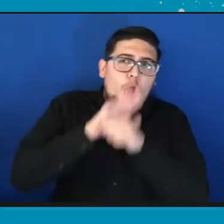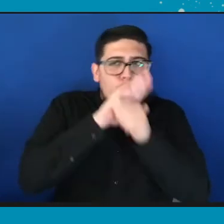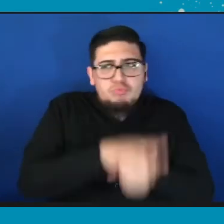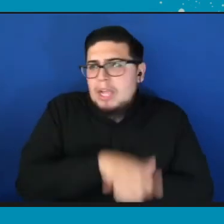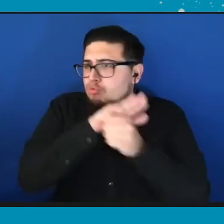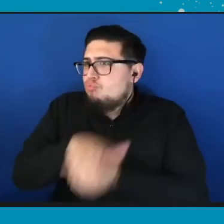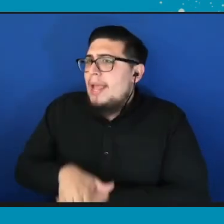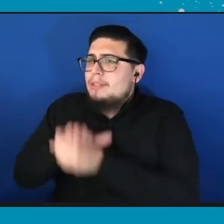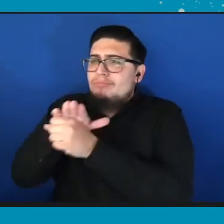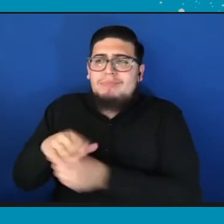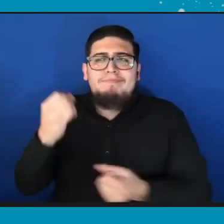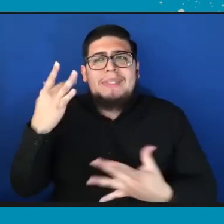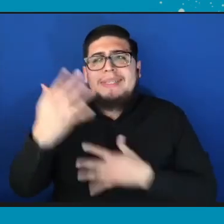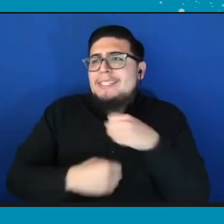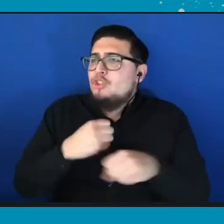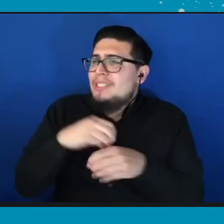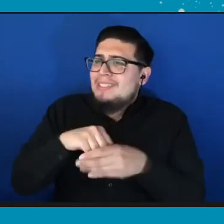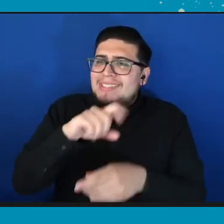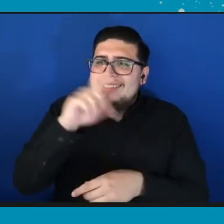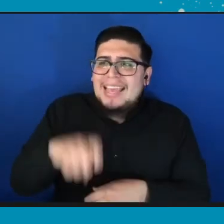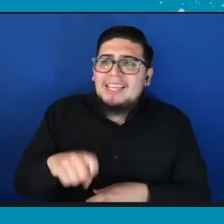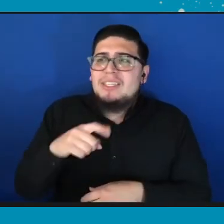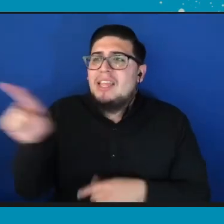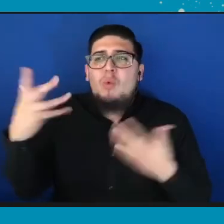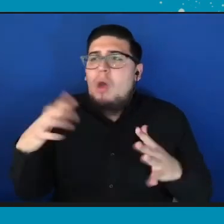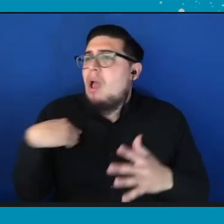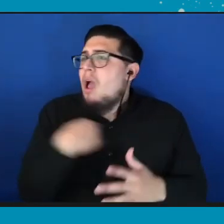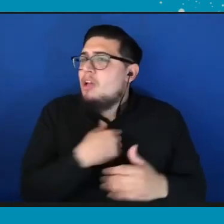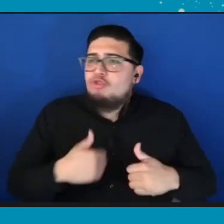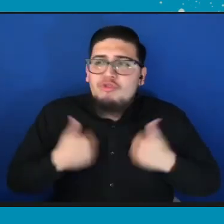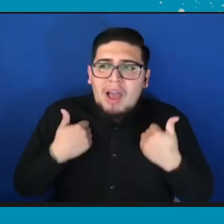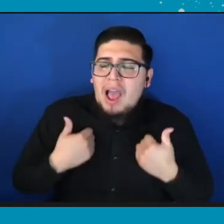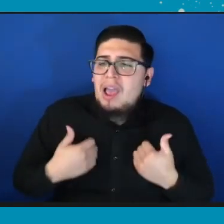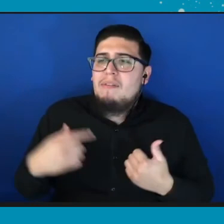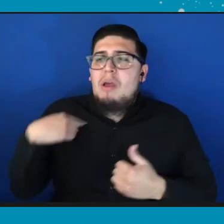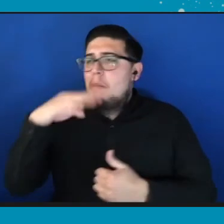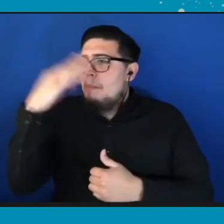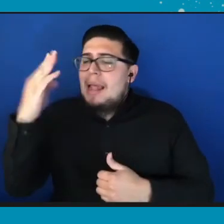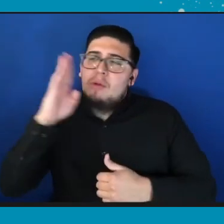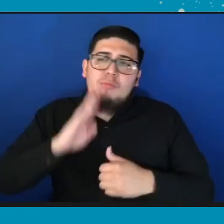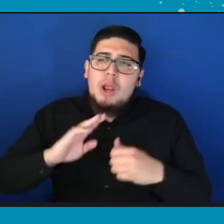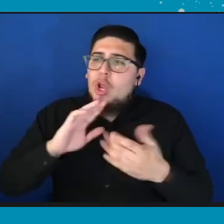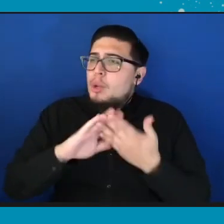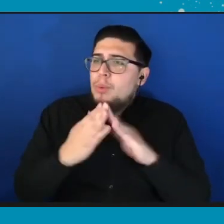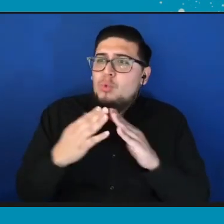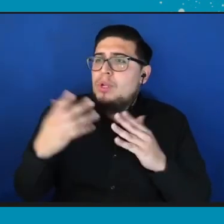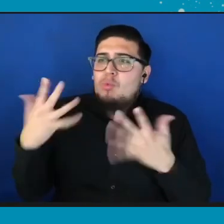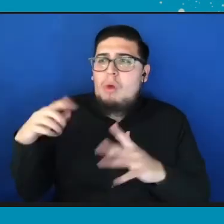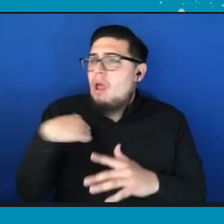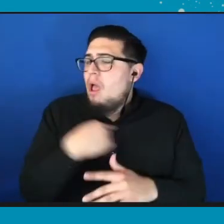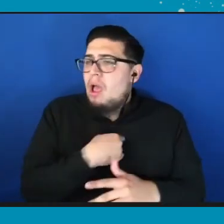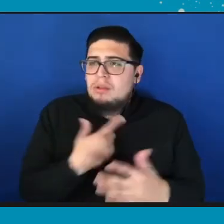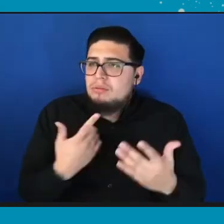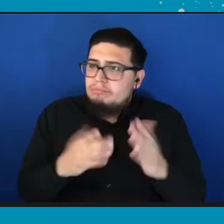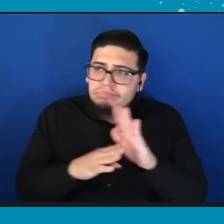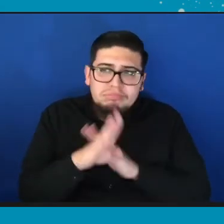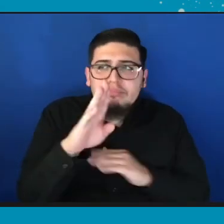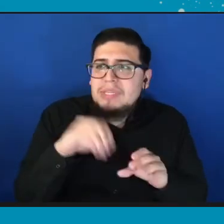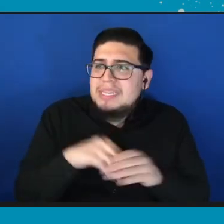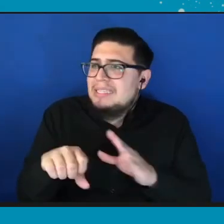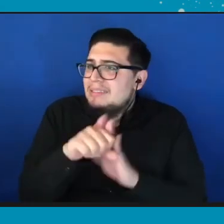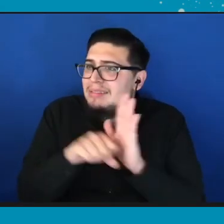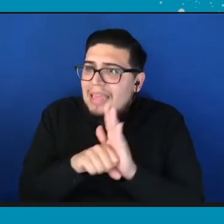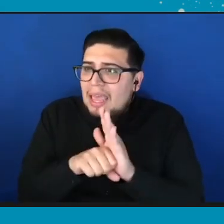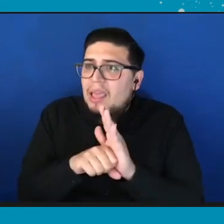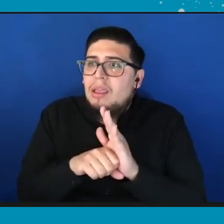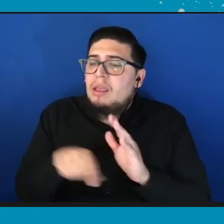so that they're able to not just survive, so that our Black and Latino communities don't just survive, but thrive in the state that grew